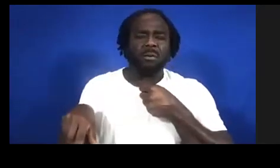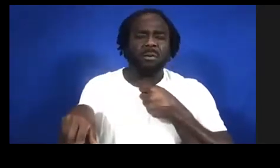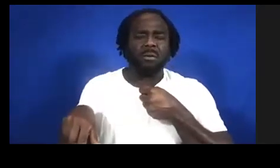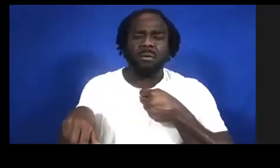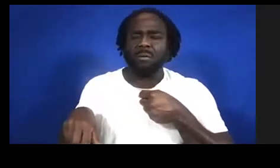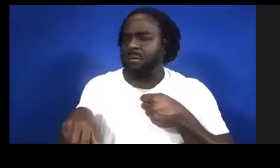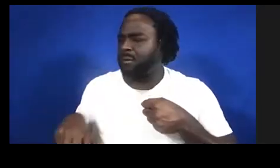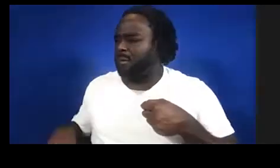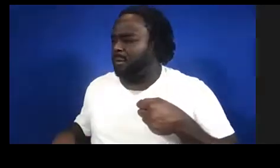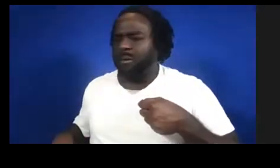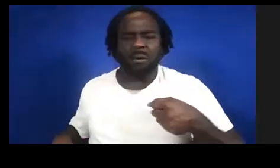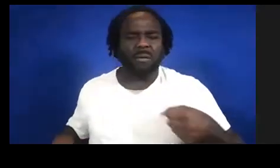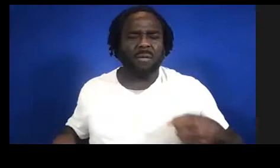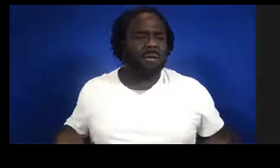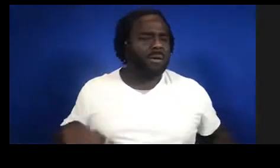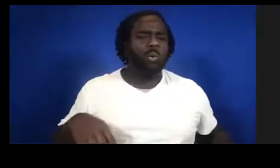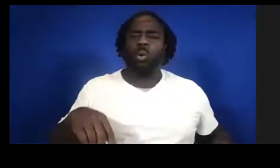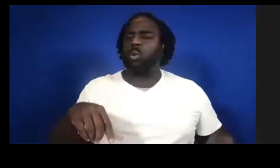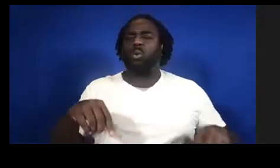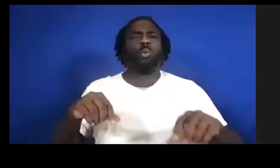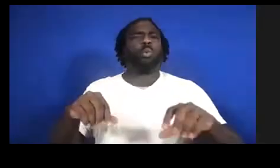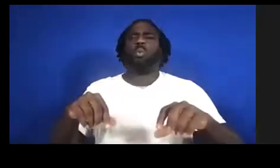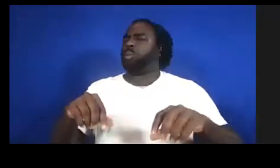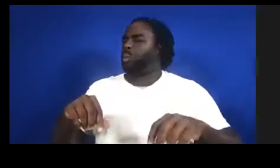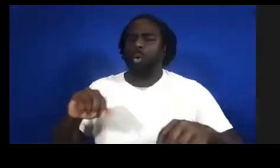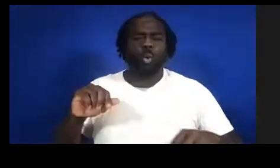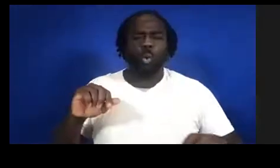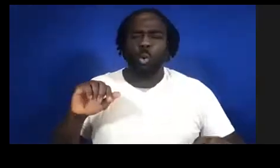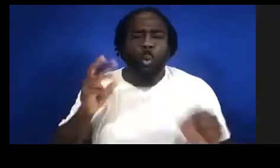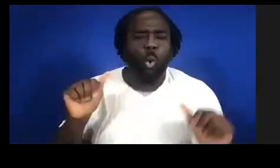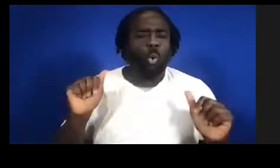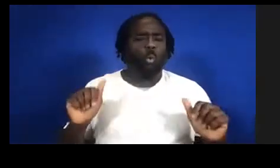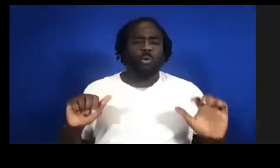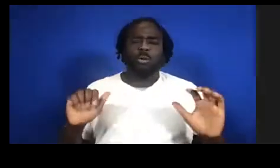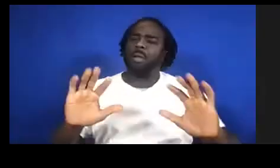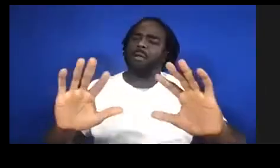are you? I was like, what the?